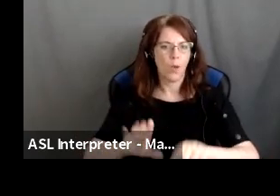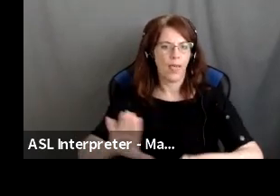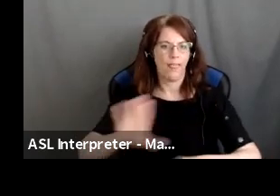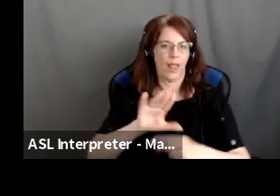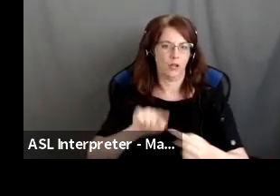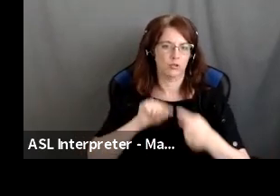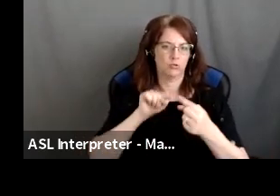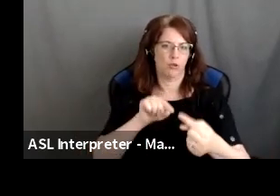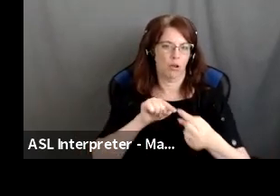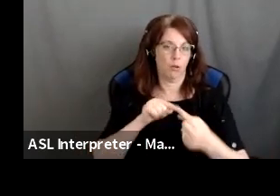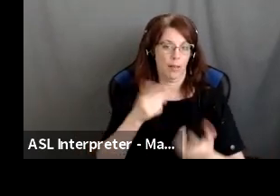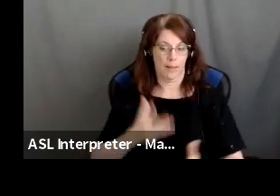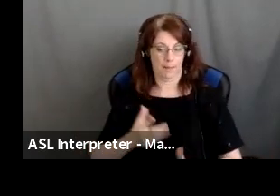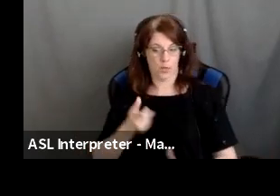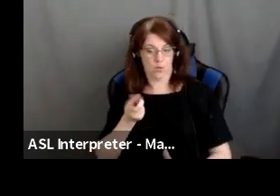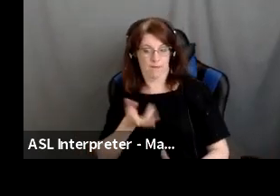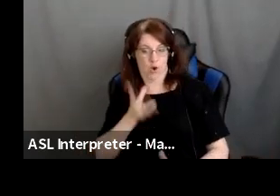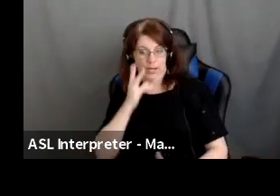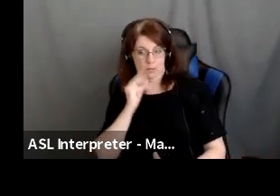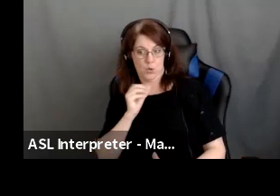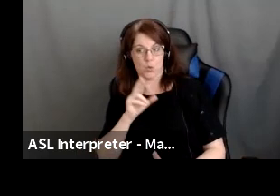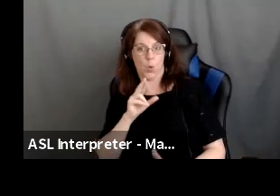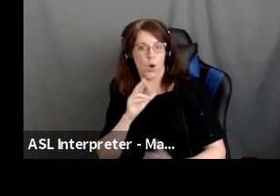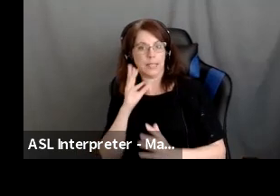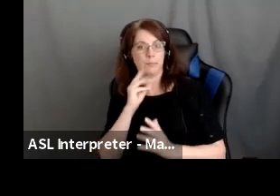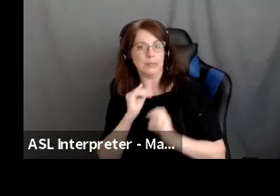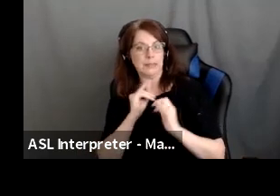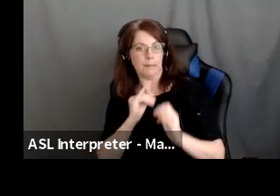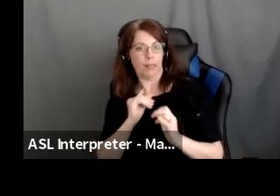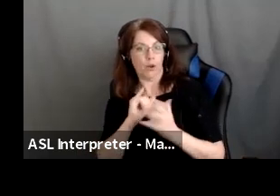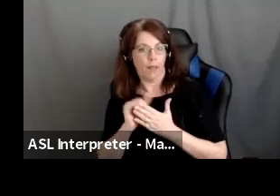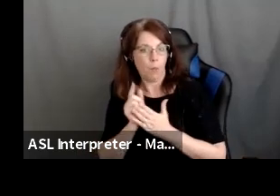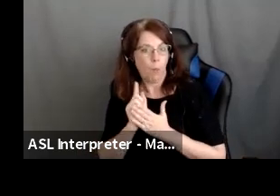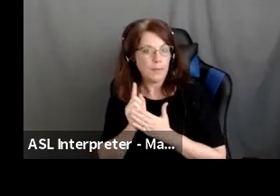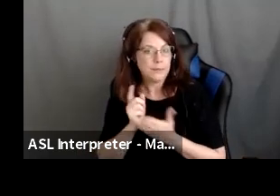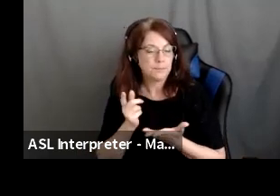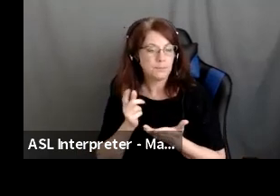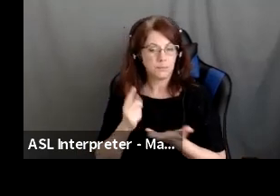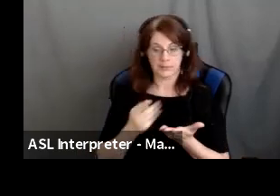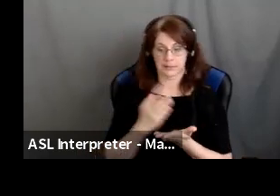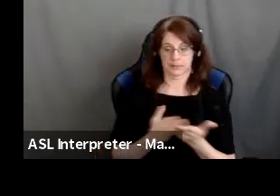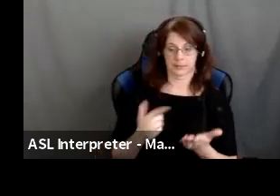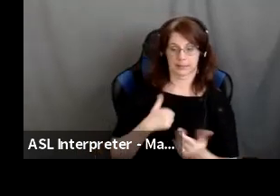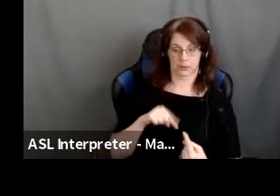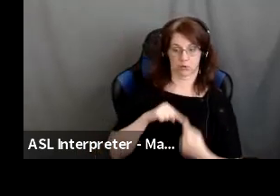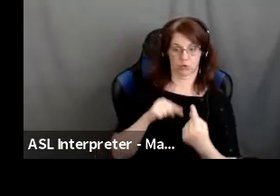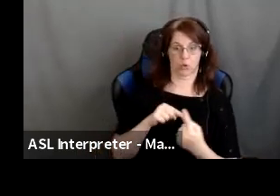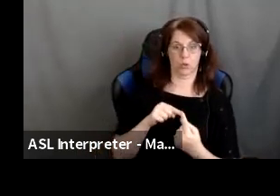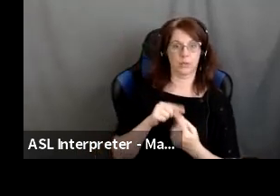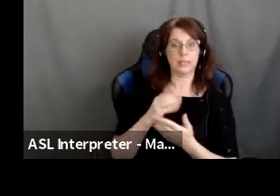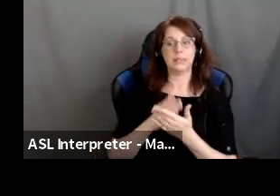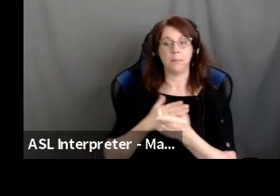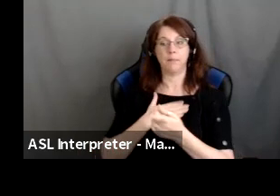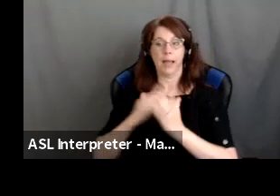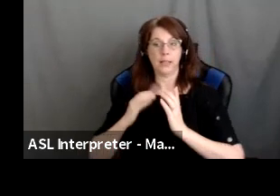struggle that you have gone with or are also going through. And I know some things that I struggle with. I know some of my consumers